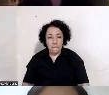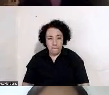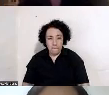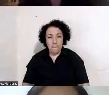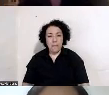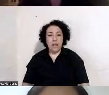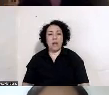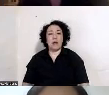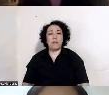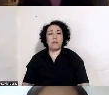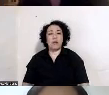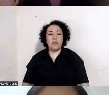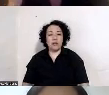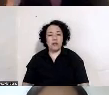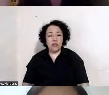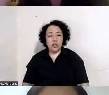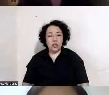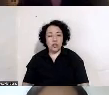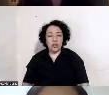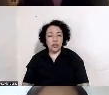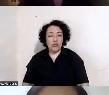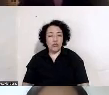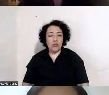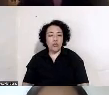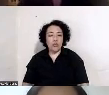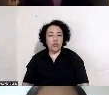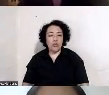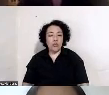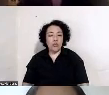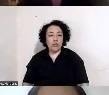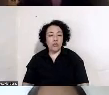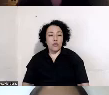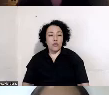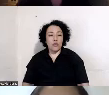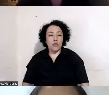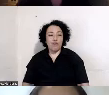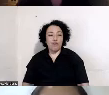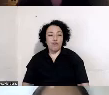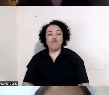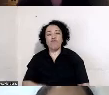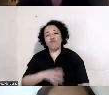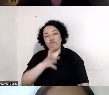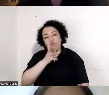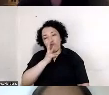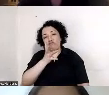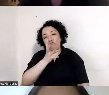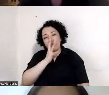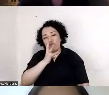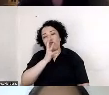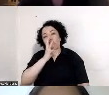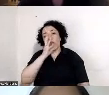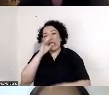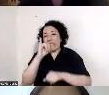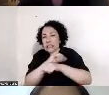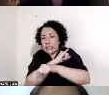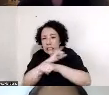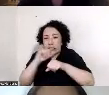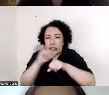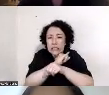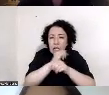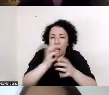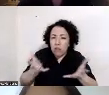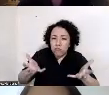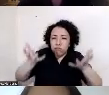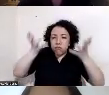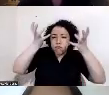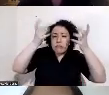that they're enthusiastic about made an enormous difference. E eu posso dizer que as estratégias de enriquecimento realmente funcionam, porque eles